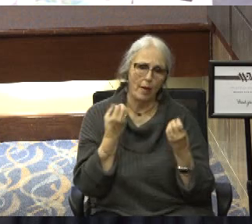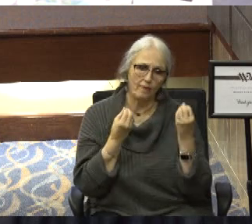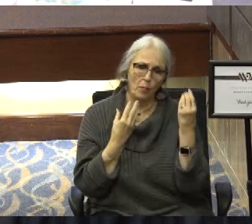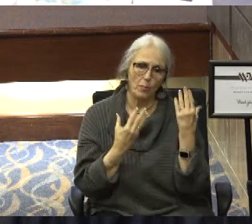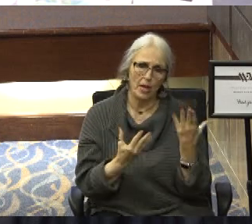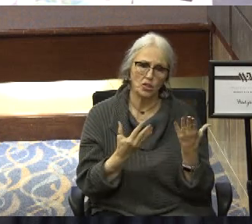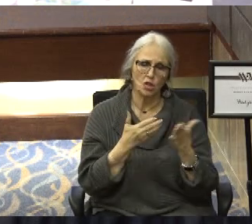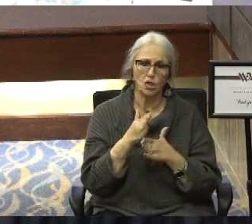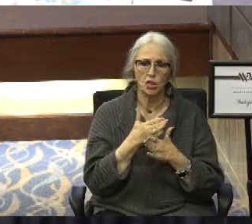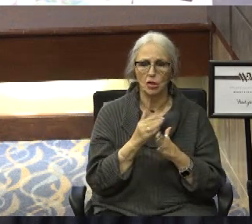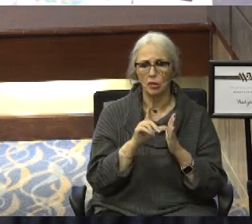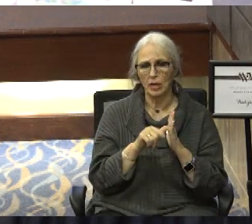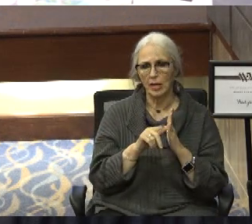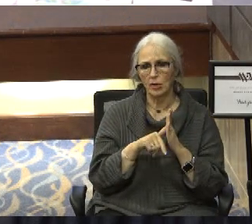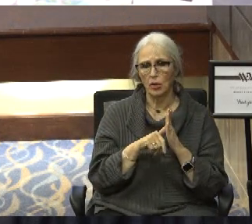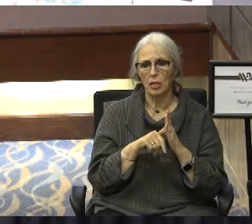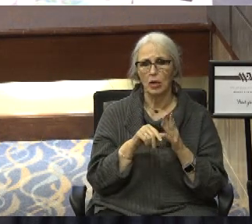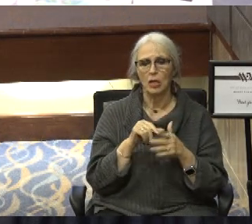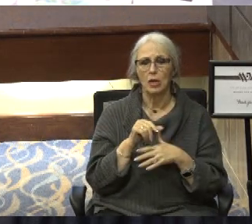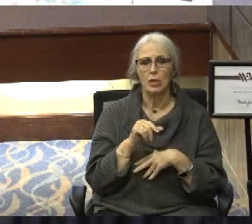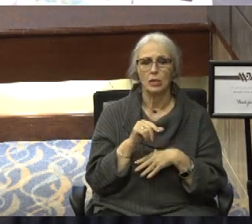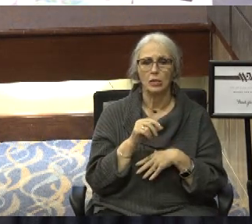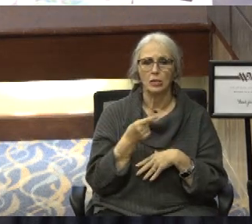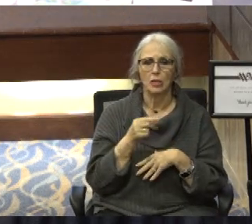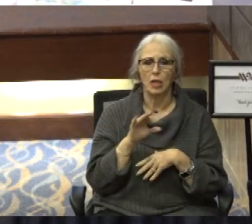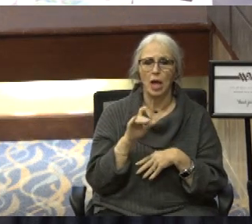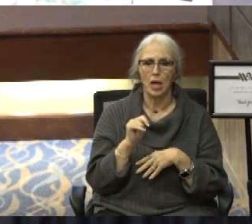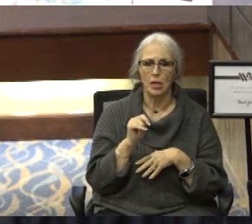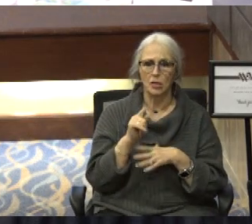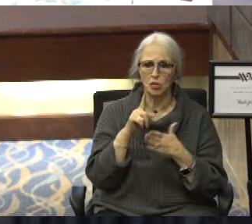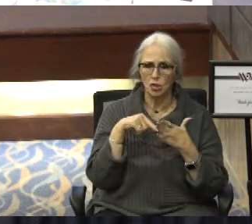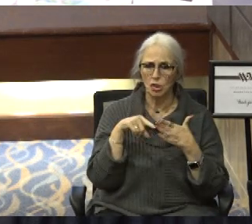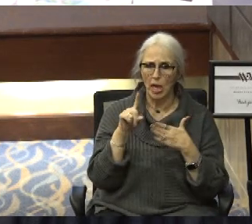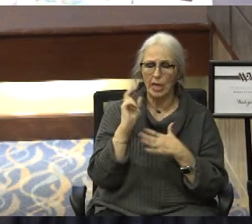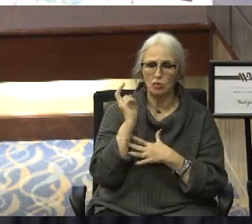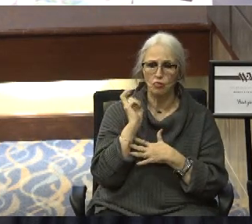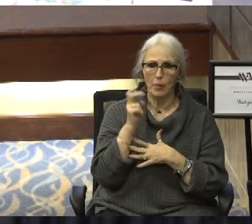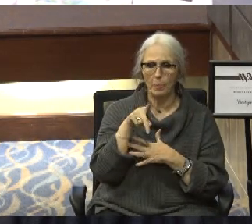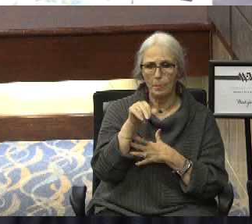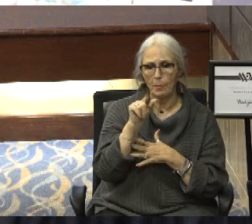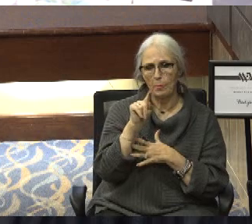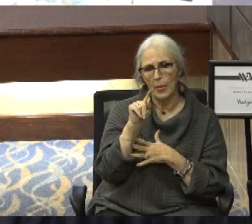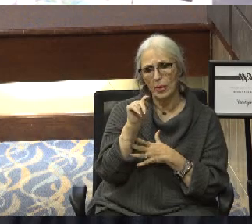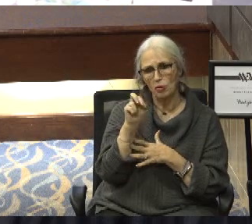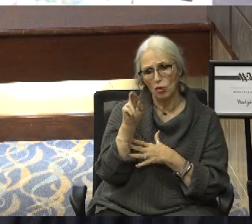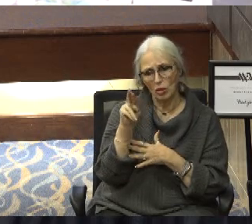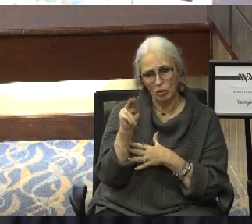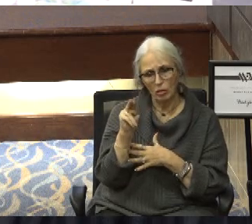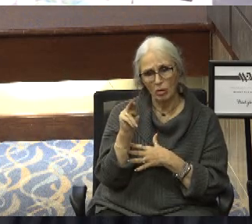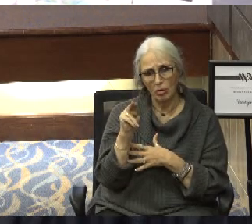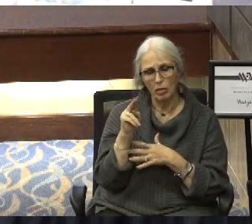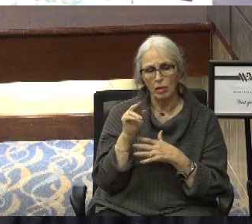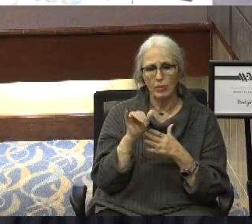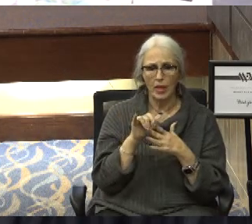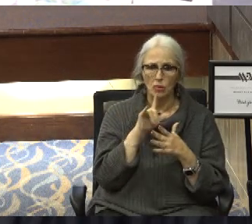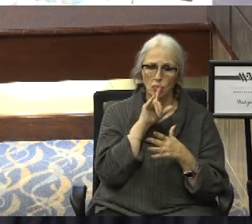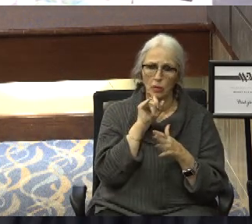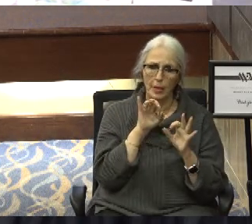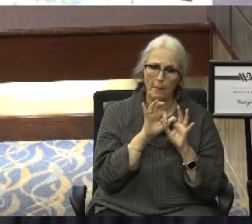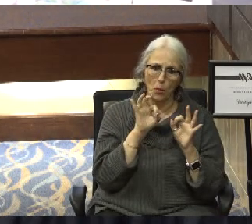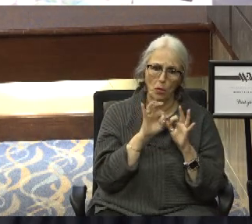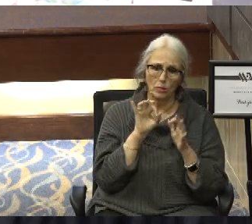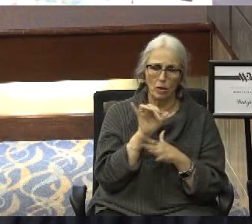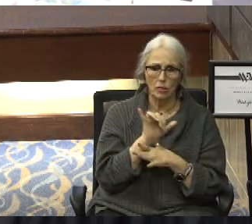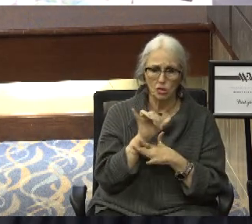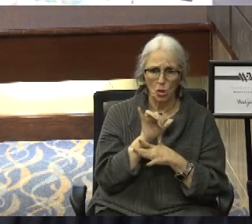city on gut checking some of our travel patterns with some of the proposed routing alignments. So that'll be a really valuable tool. Great,